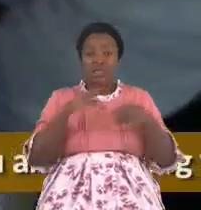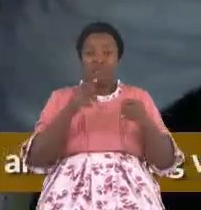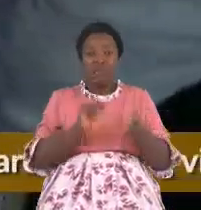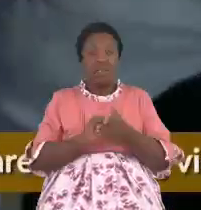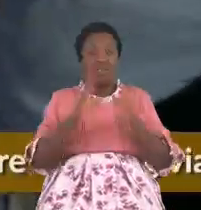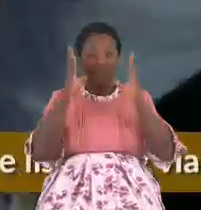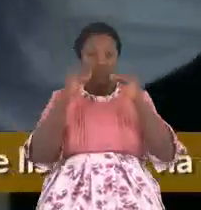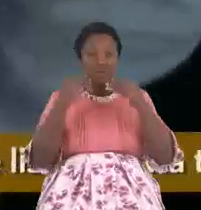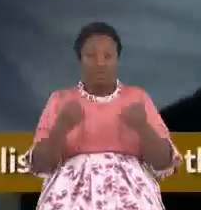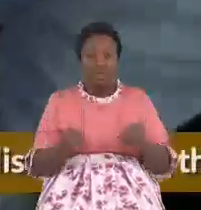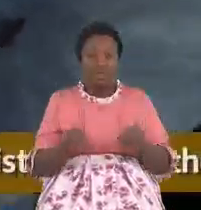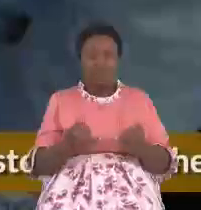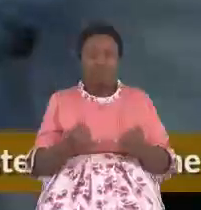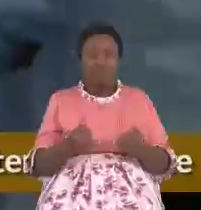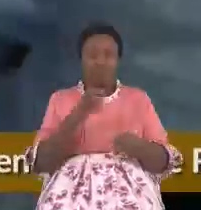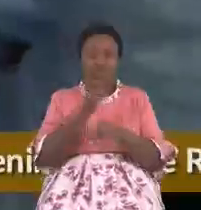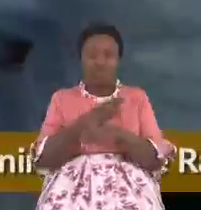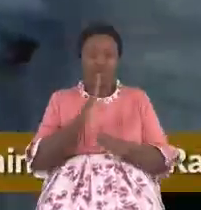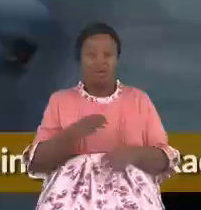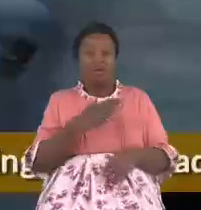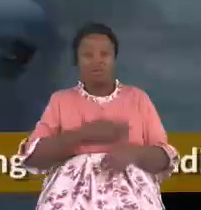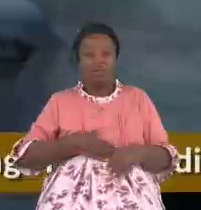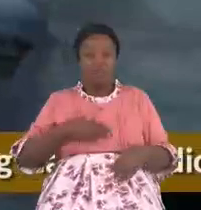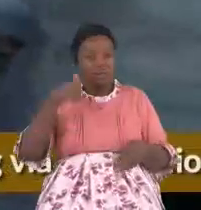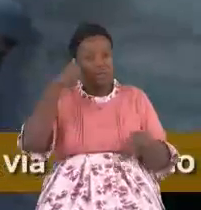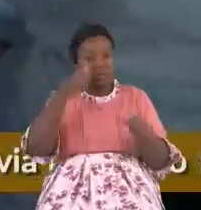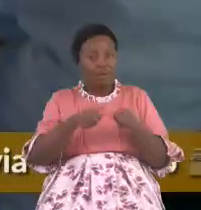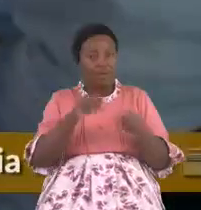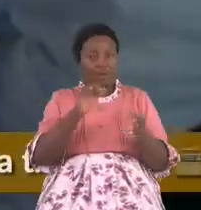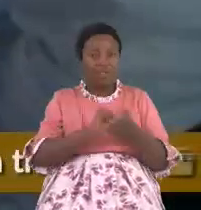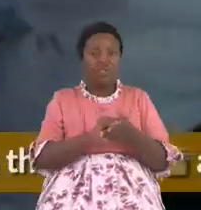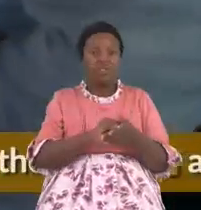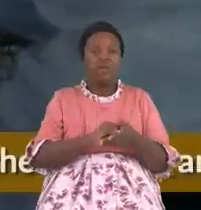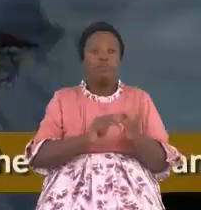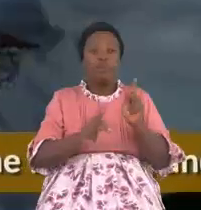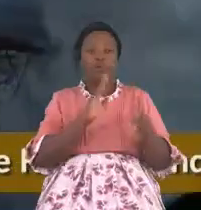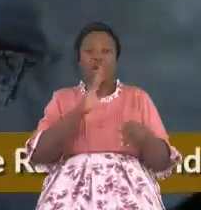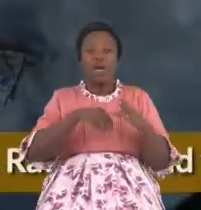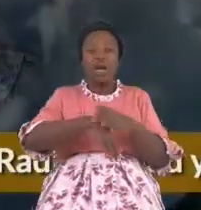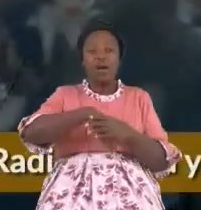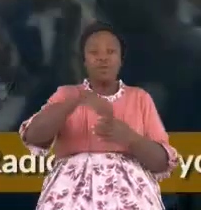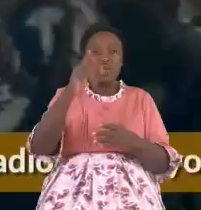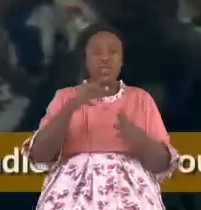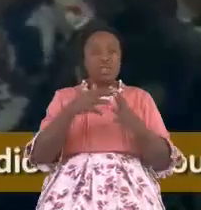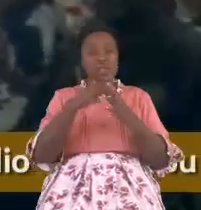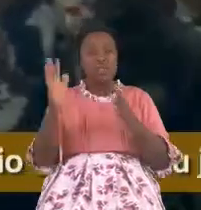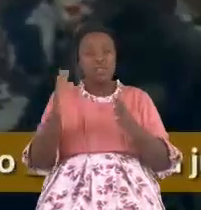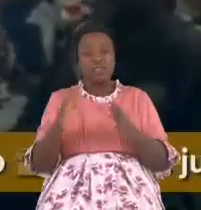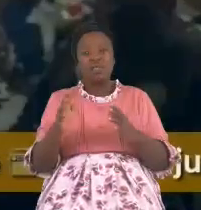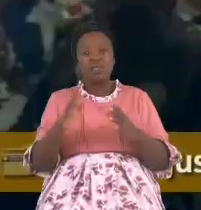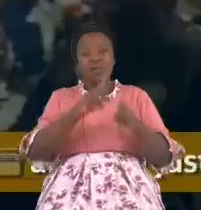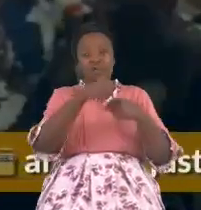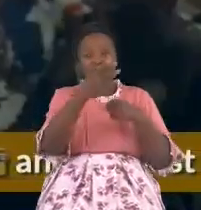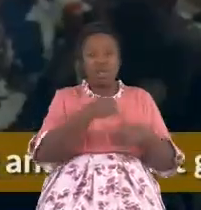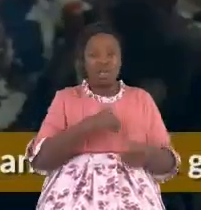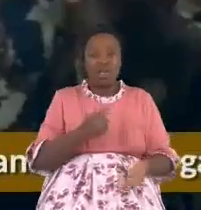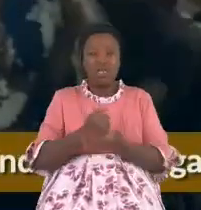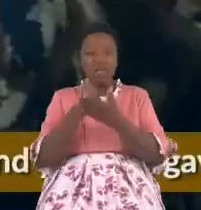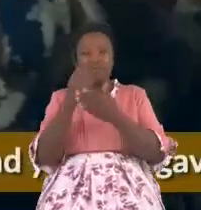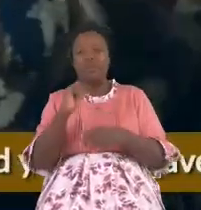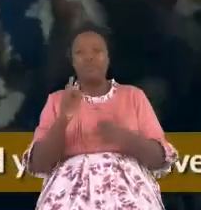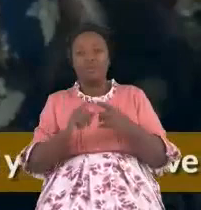counselors remember outside the gate there are many people there remember also